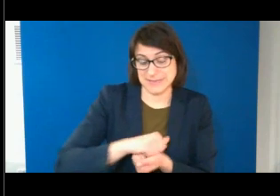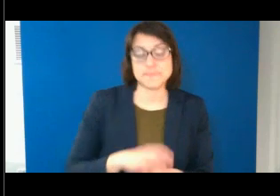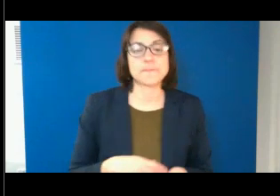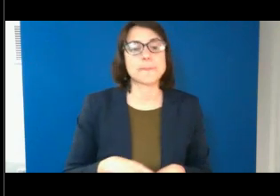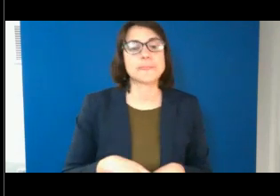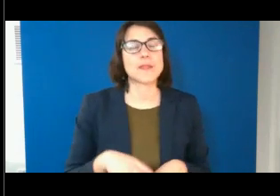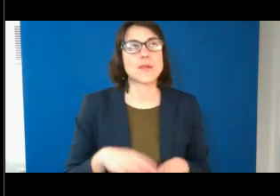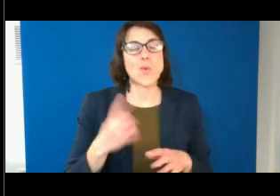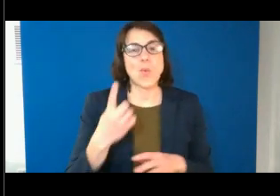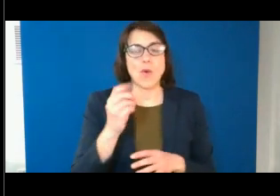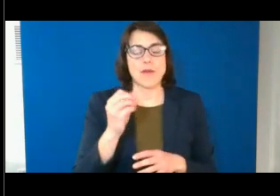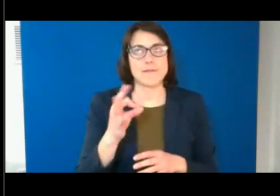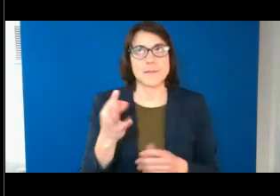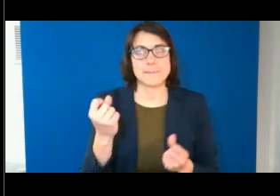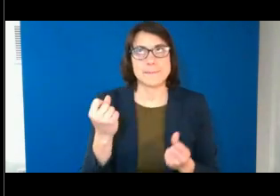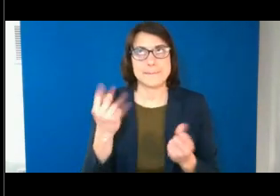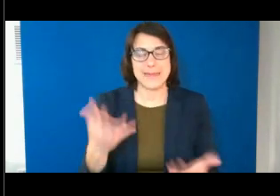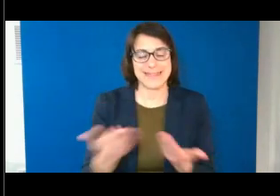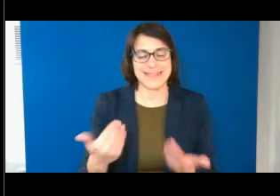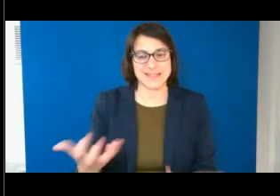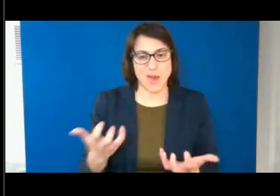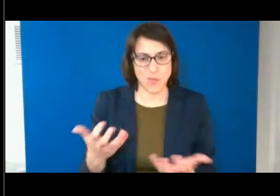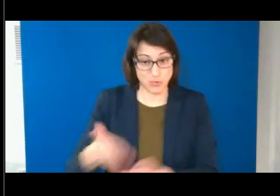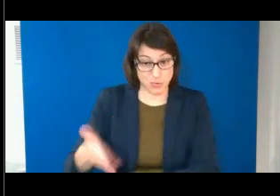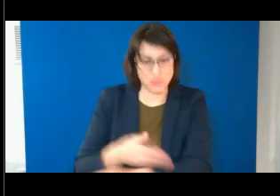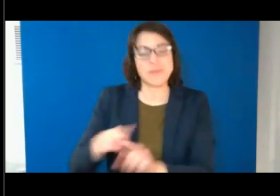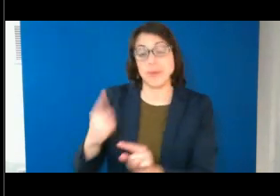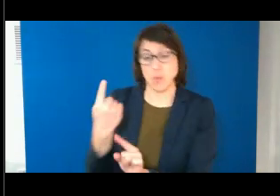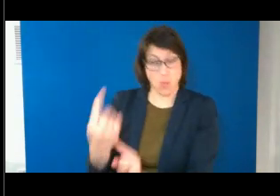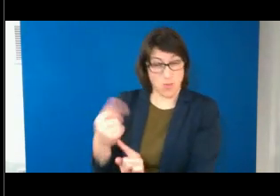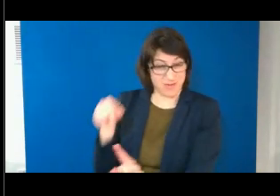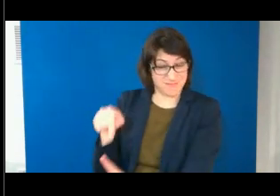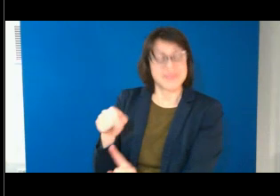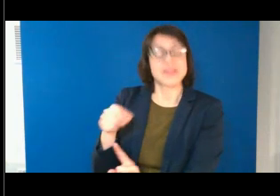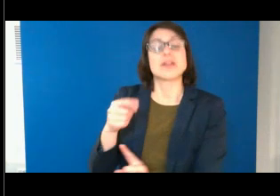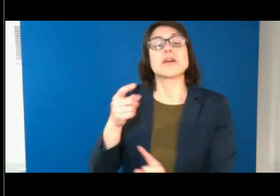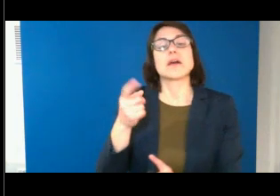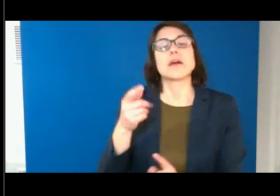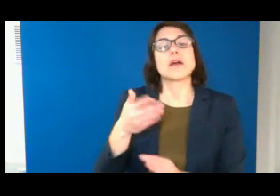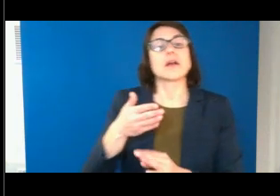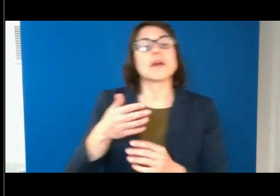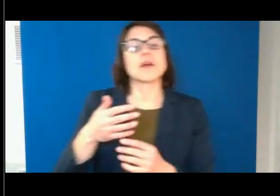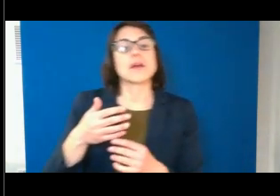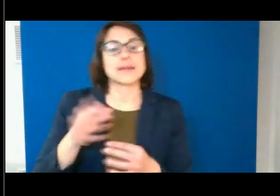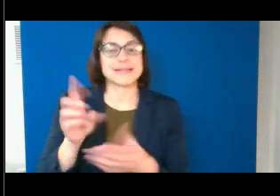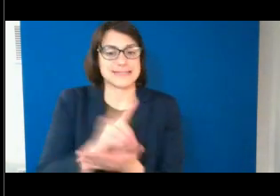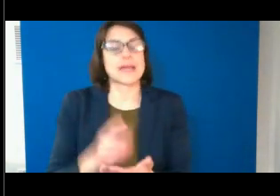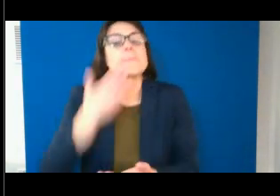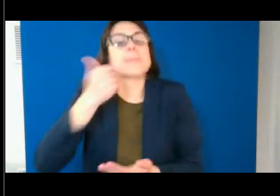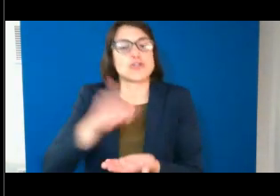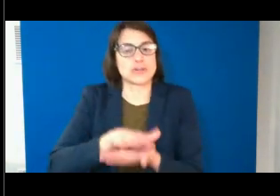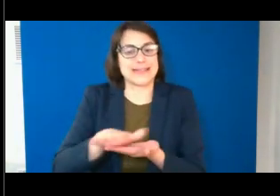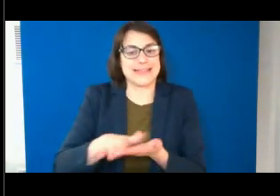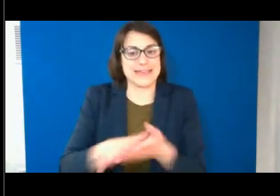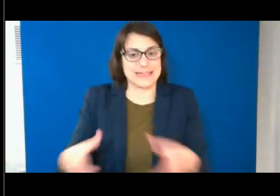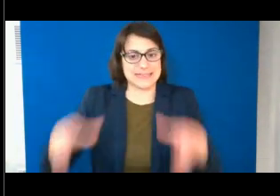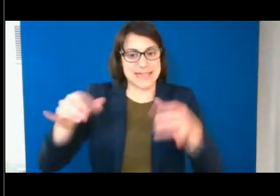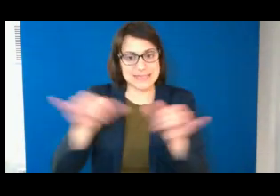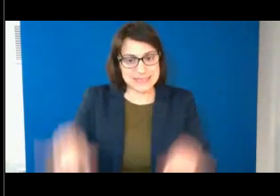want to improve on this pilot, but this is just one thing I would like to show, is we're designing a new cleaning tank system that's going to be way more efficient in terms of water use, as well as